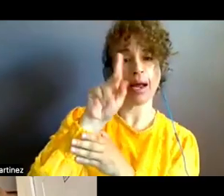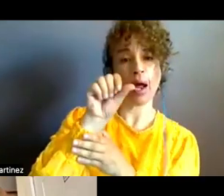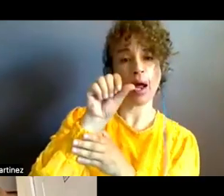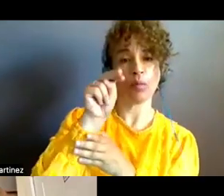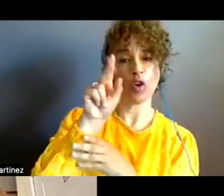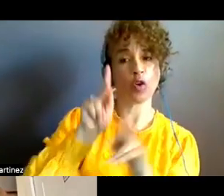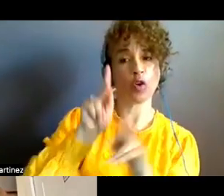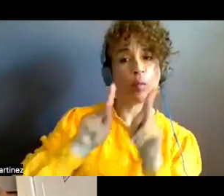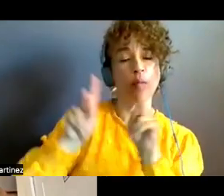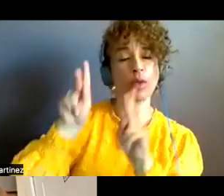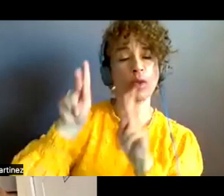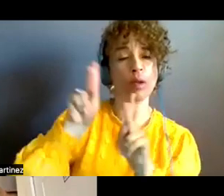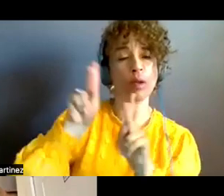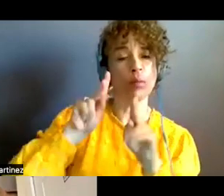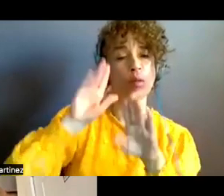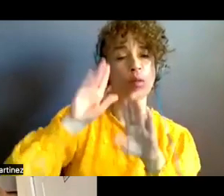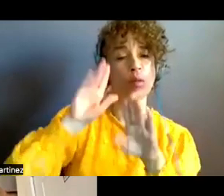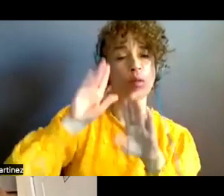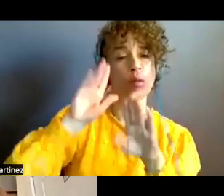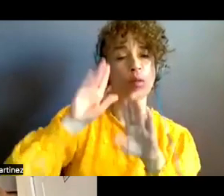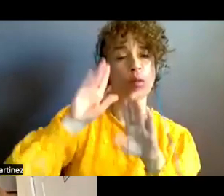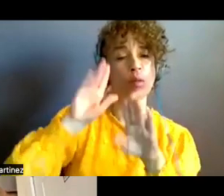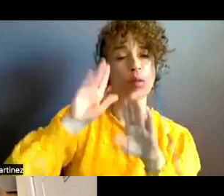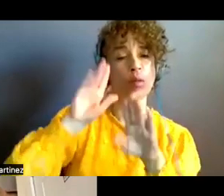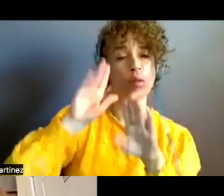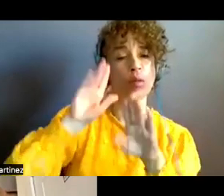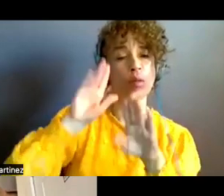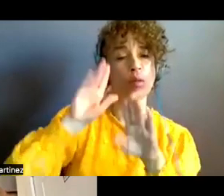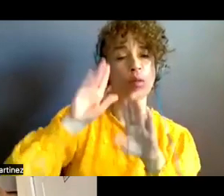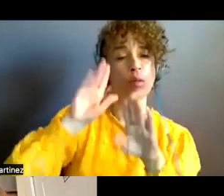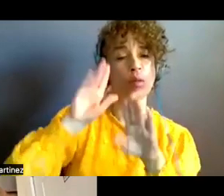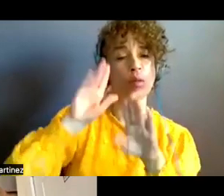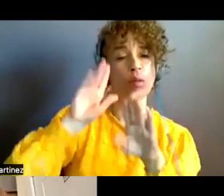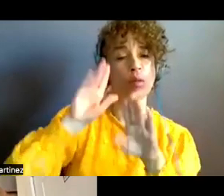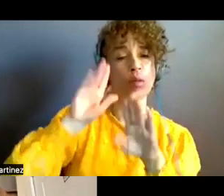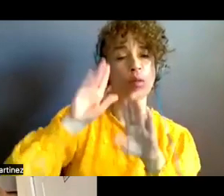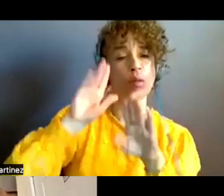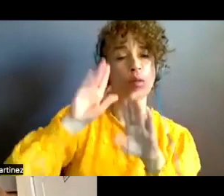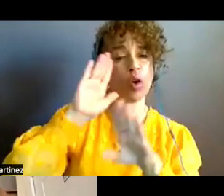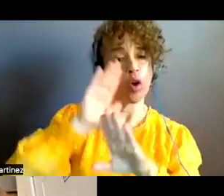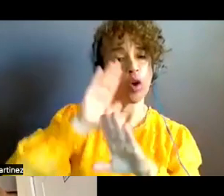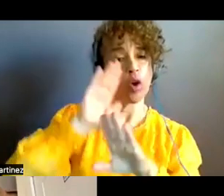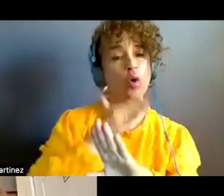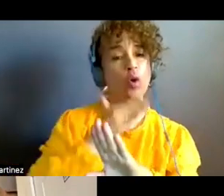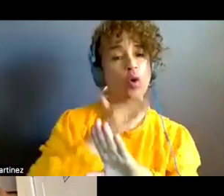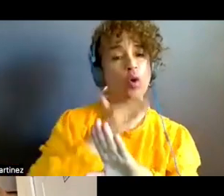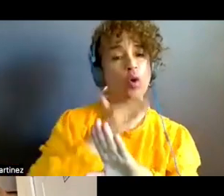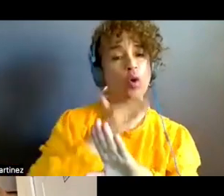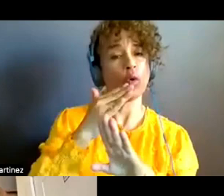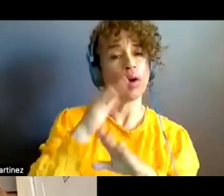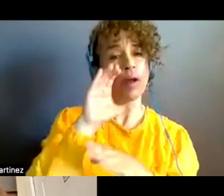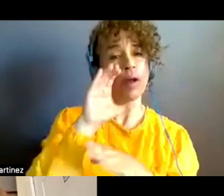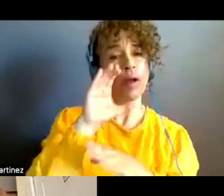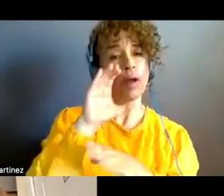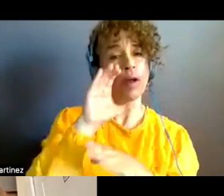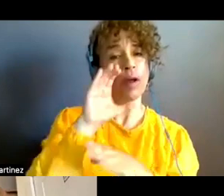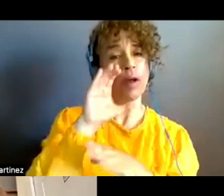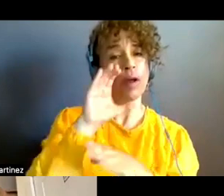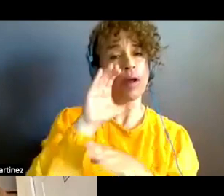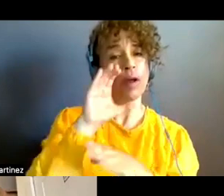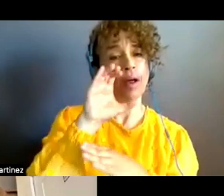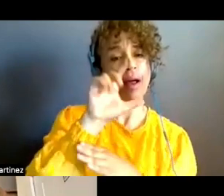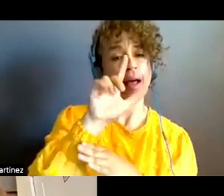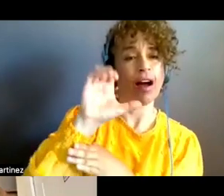classical Cambodian music that classical traditions that combines,